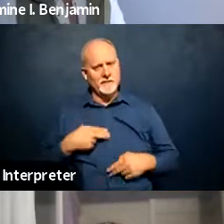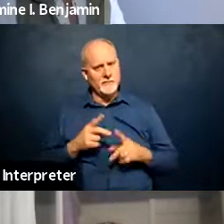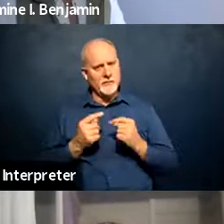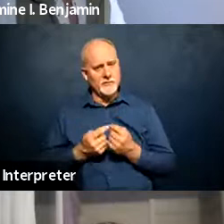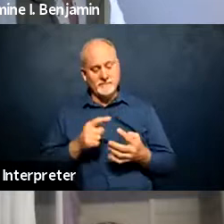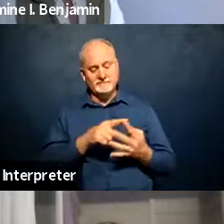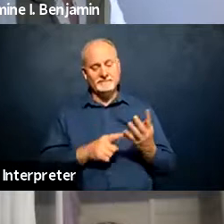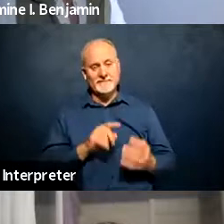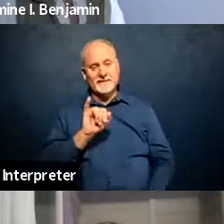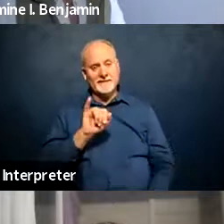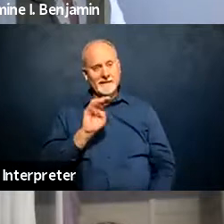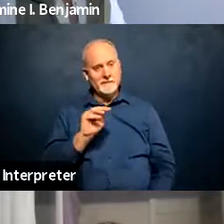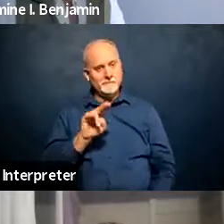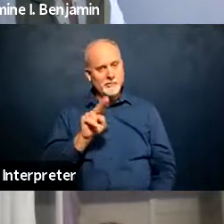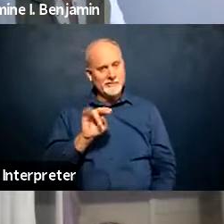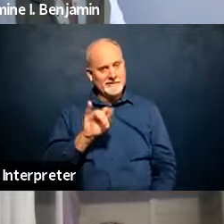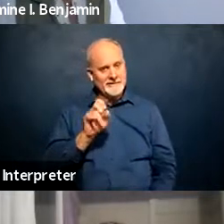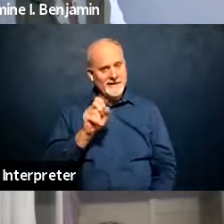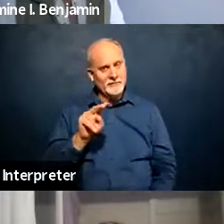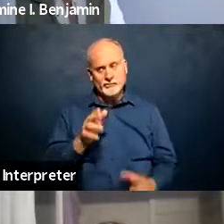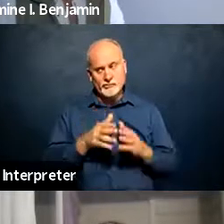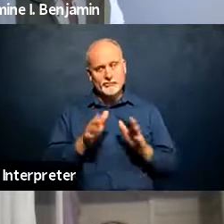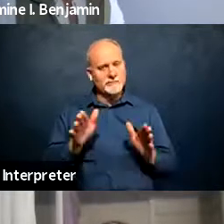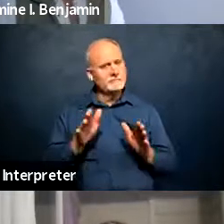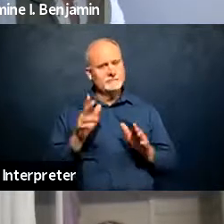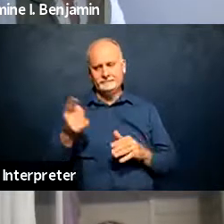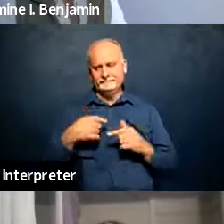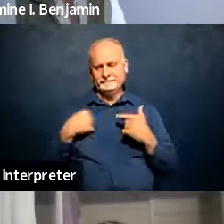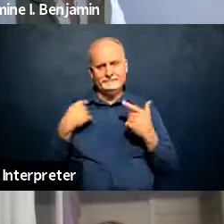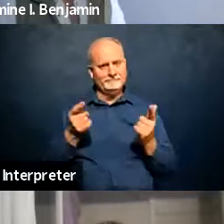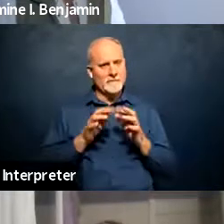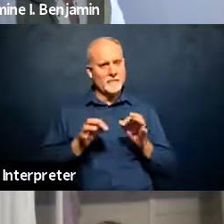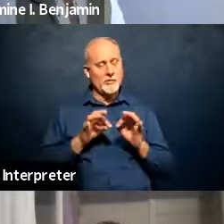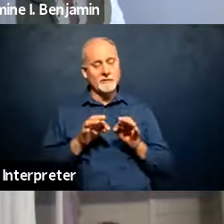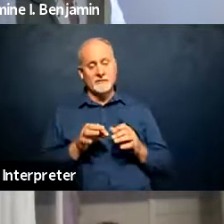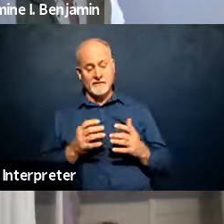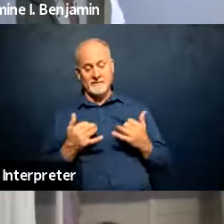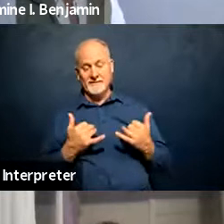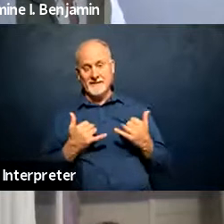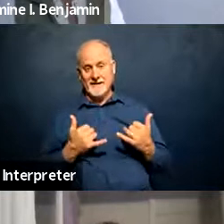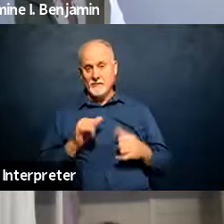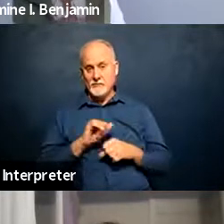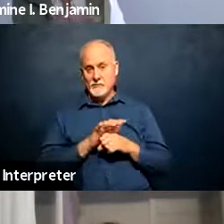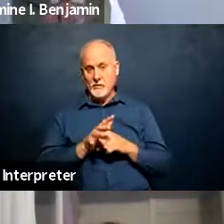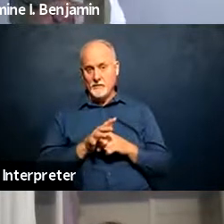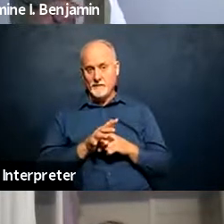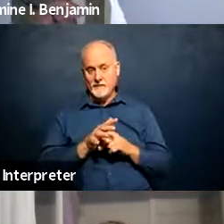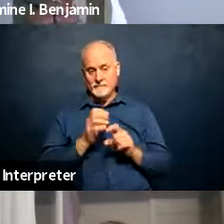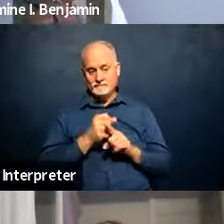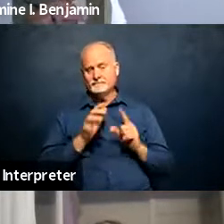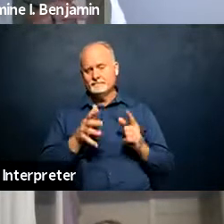immunizations have always been an important part of campus health and safety, and even in this time of a COVID pandemic, remain